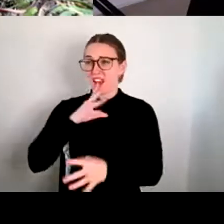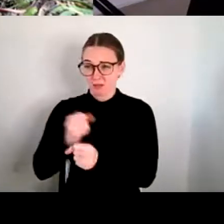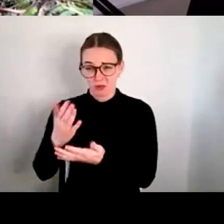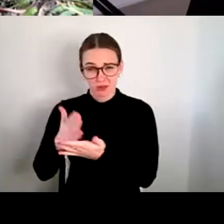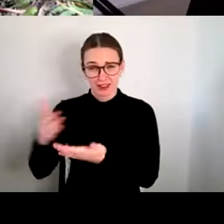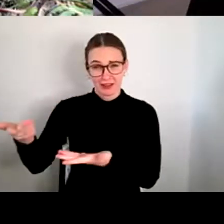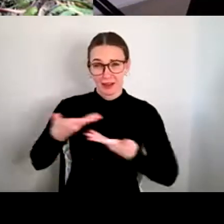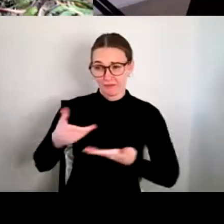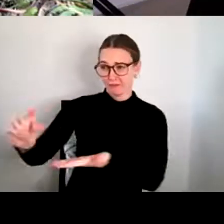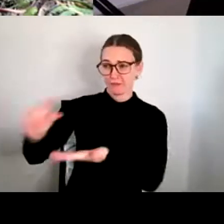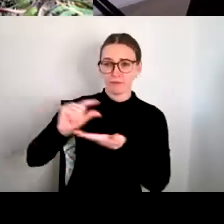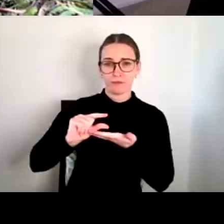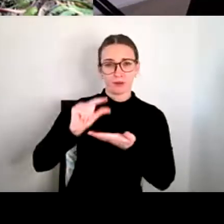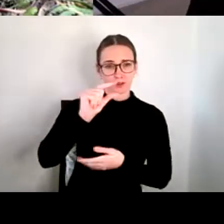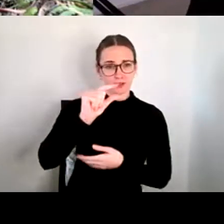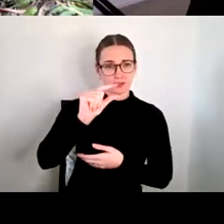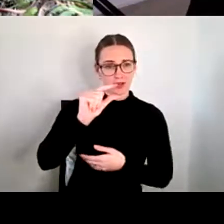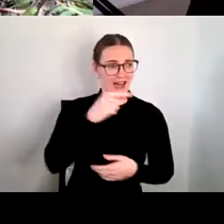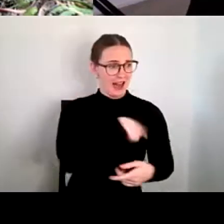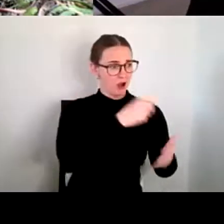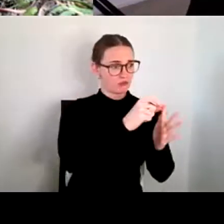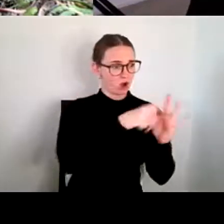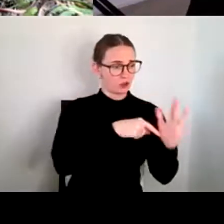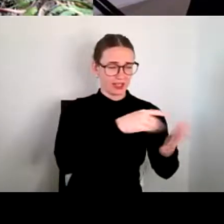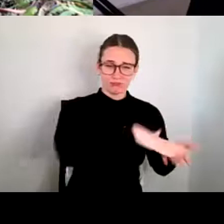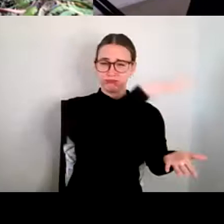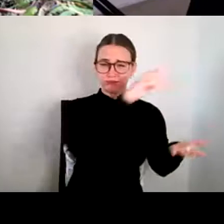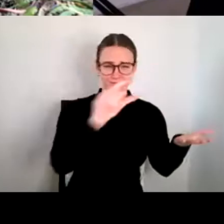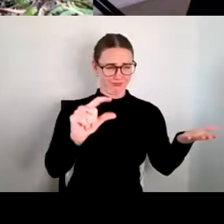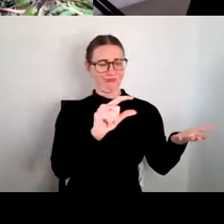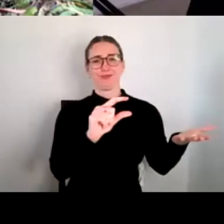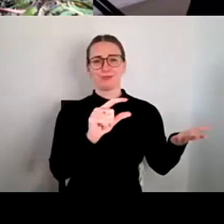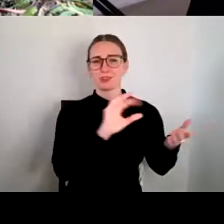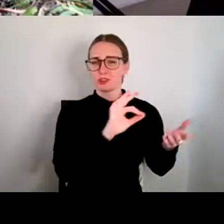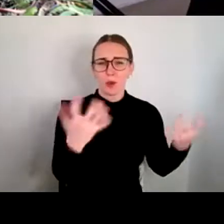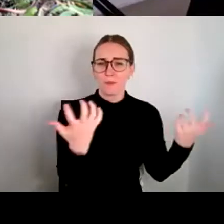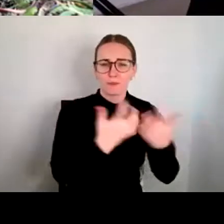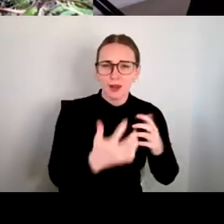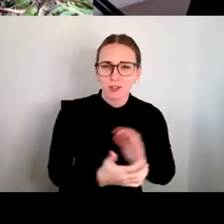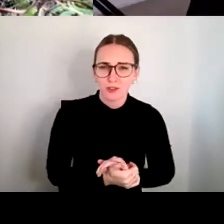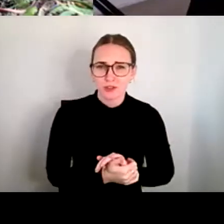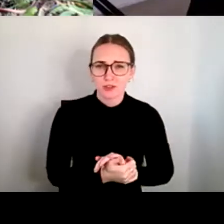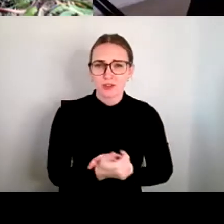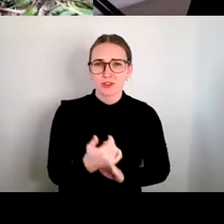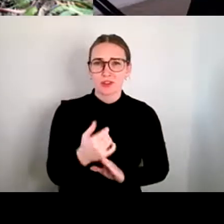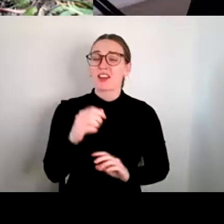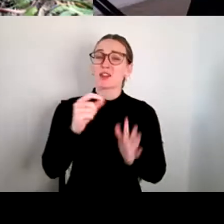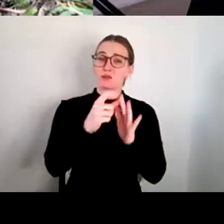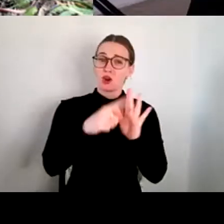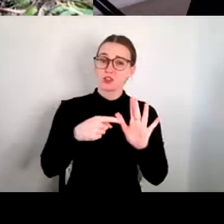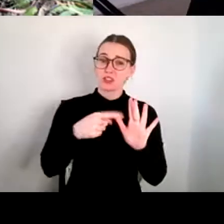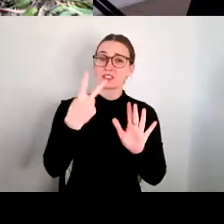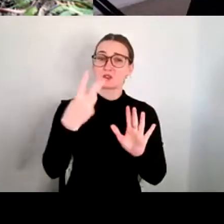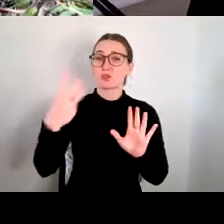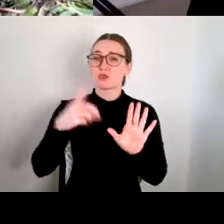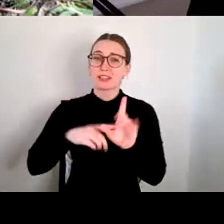And I think one of the greatest things we've done in the last 2 or 3 years is to defy